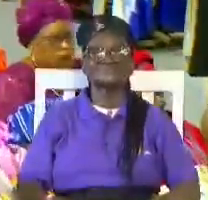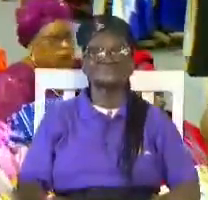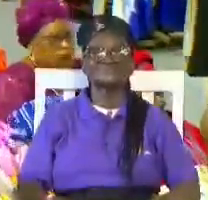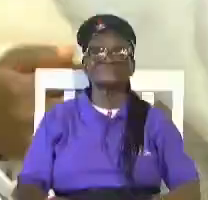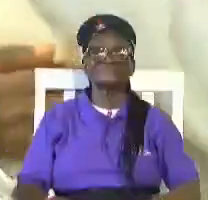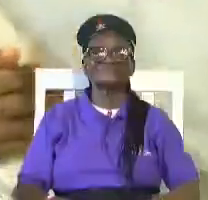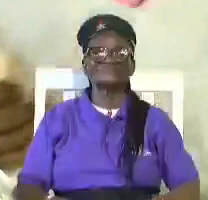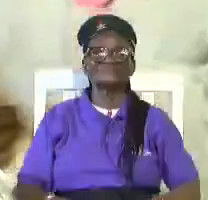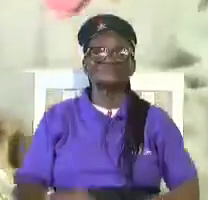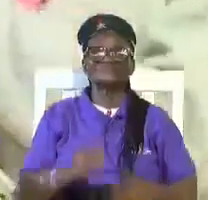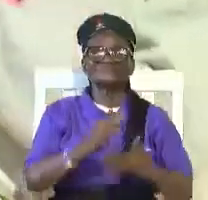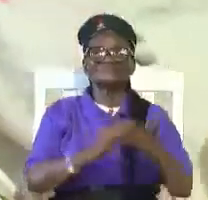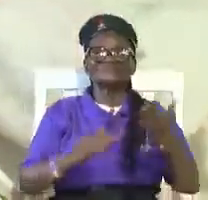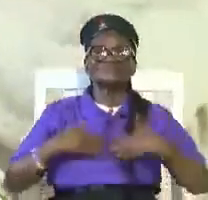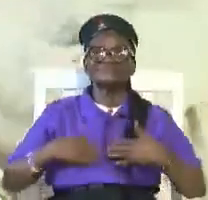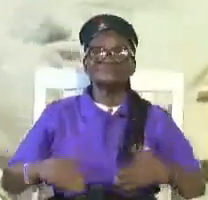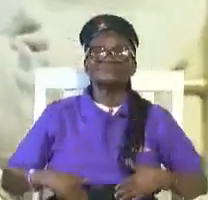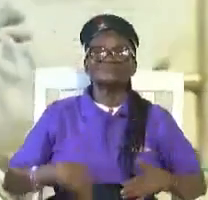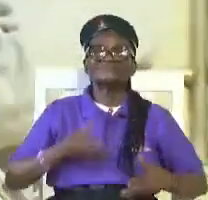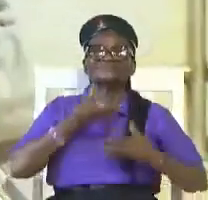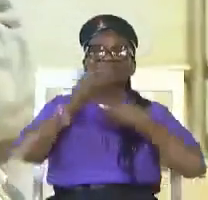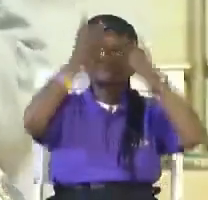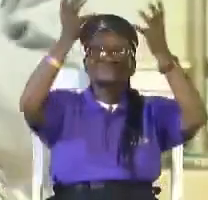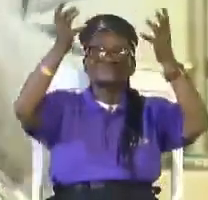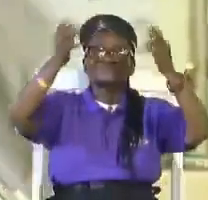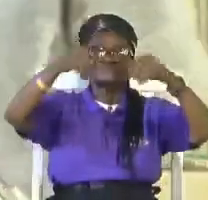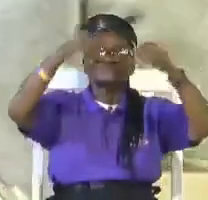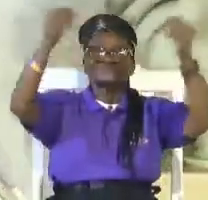Let somebody shout hallelujah.